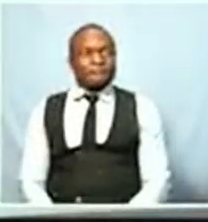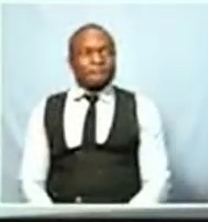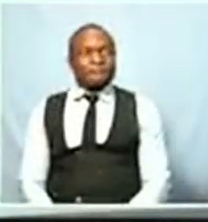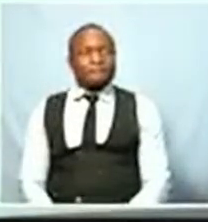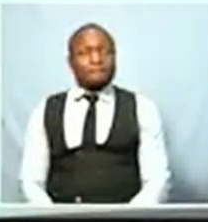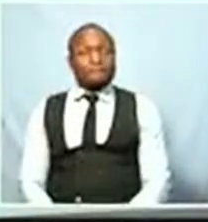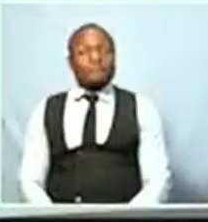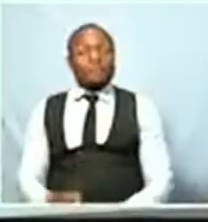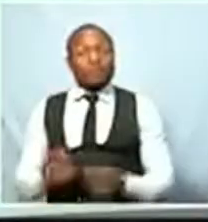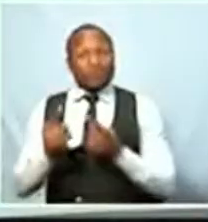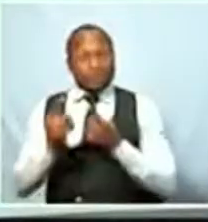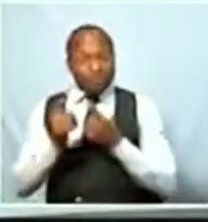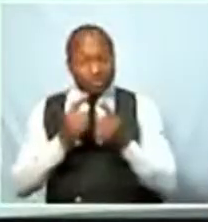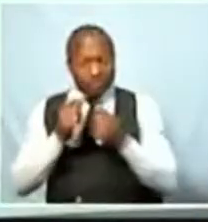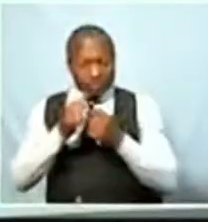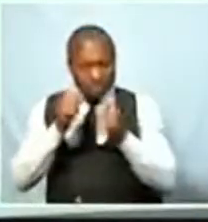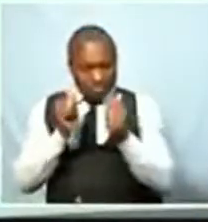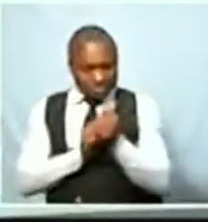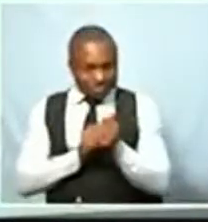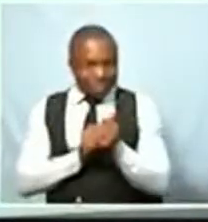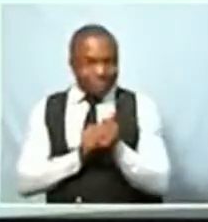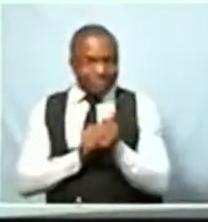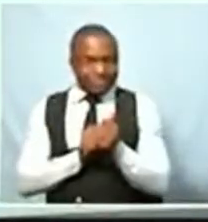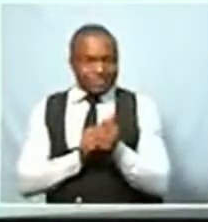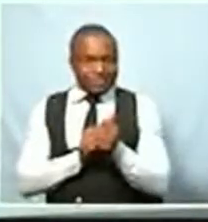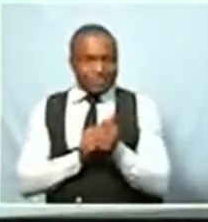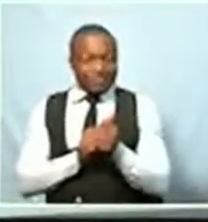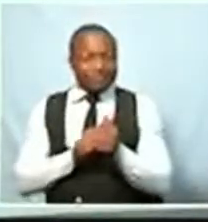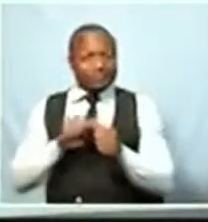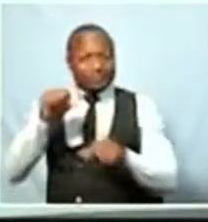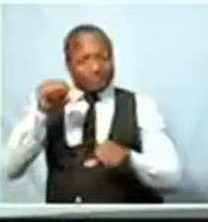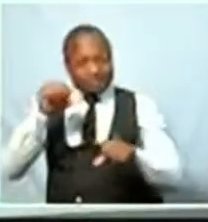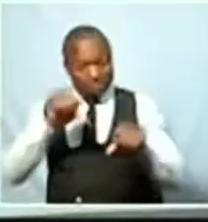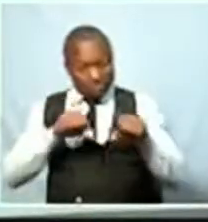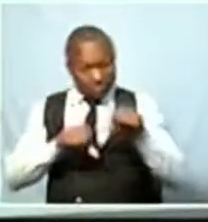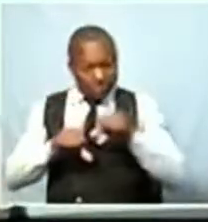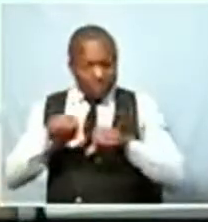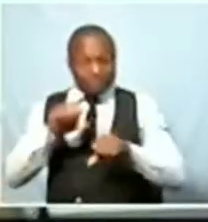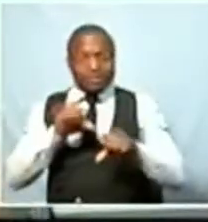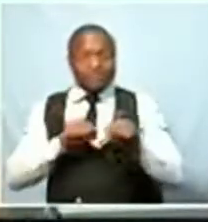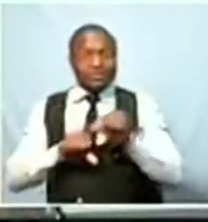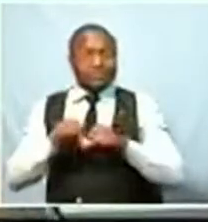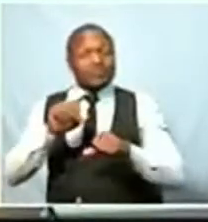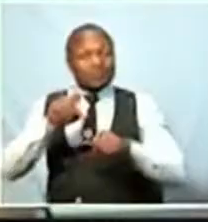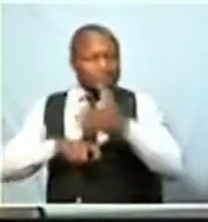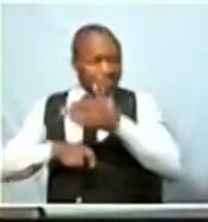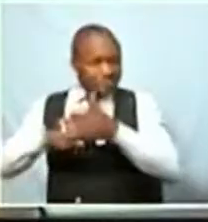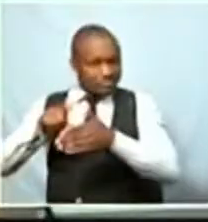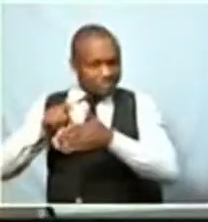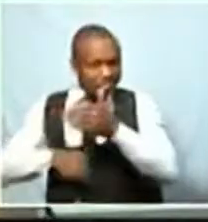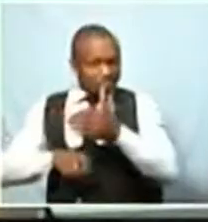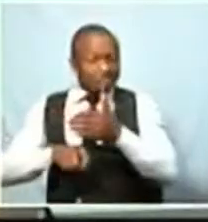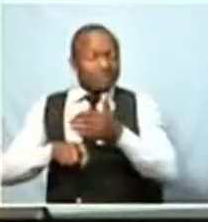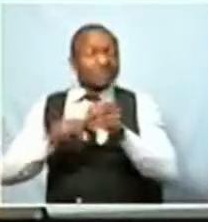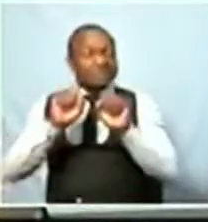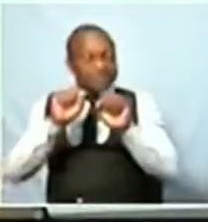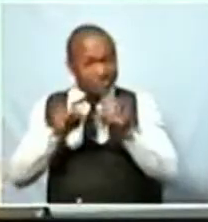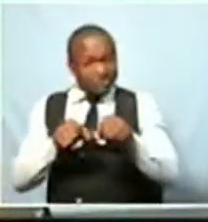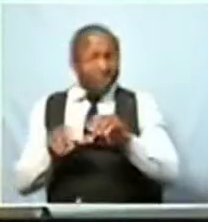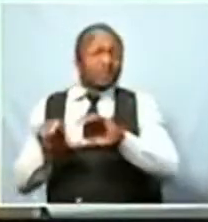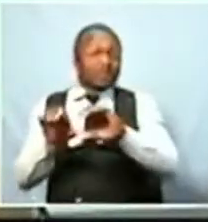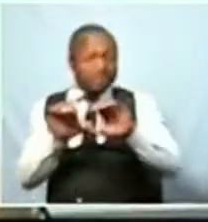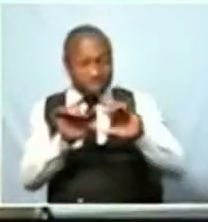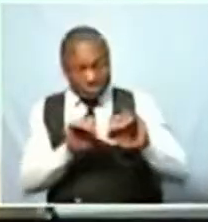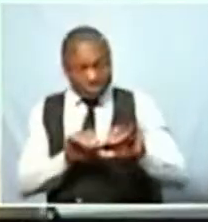I think we talked about the anticipated audit fees. Can we anticipate the audit fees that we can charge on? I think this is, we can do this, I